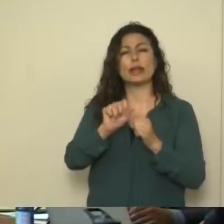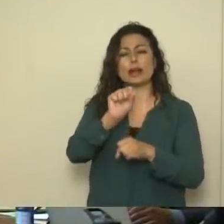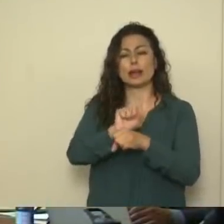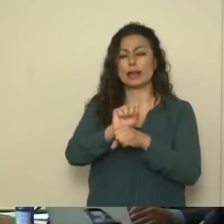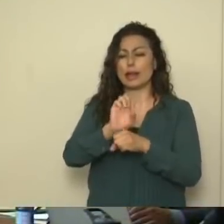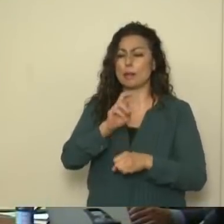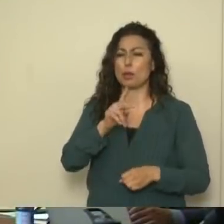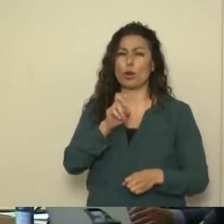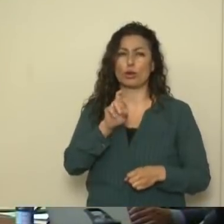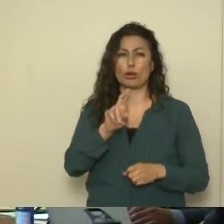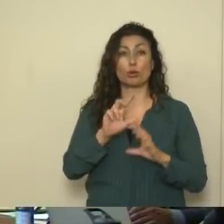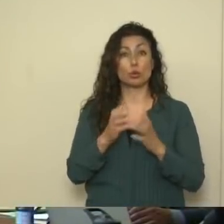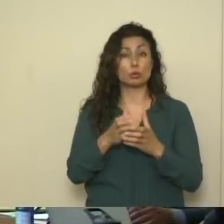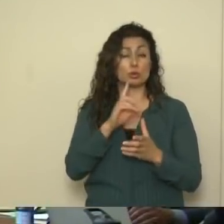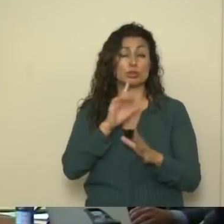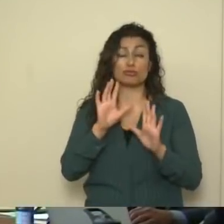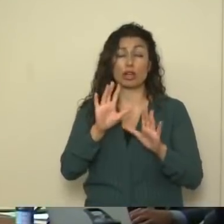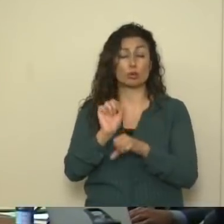really phenomenal.